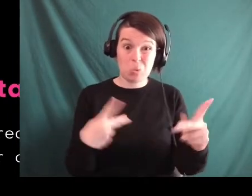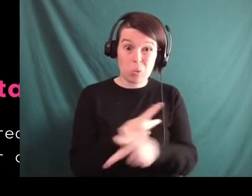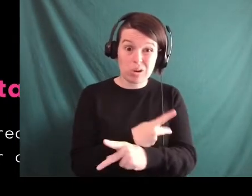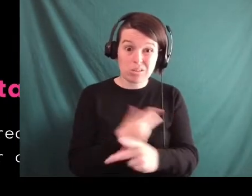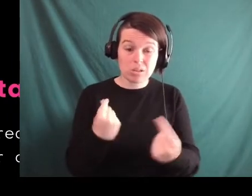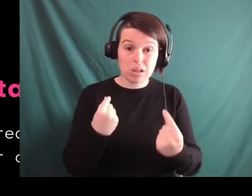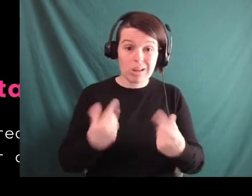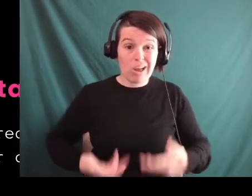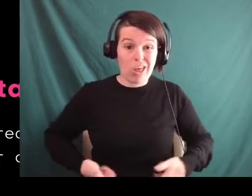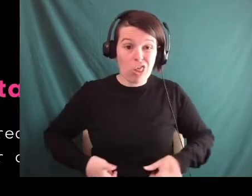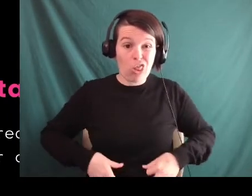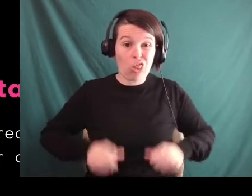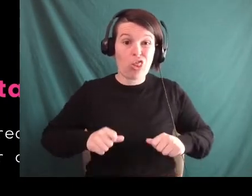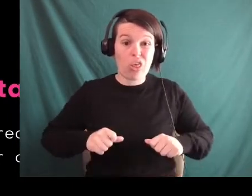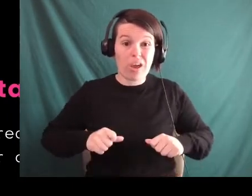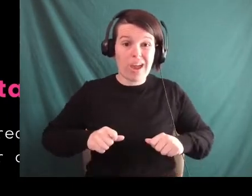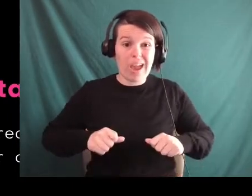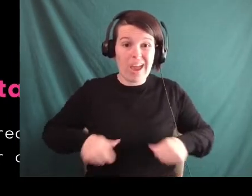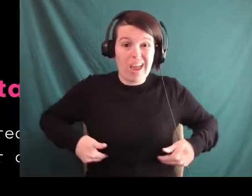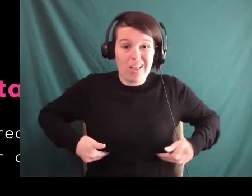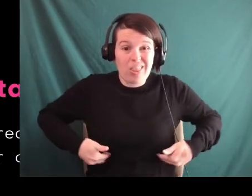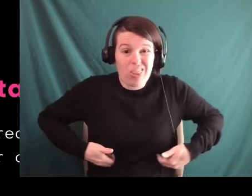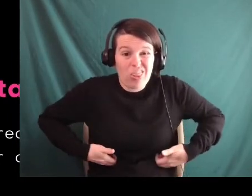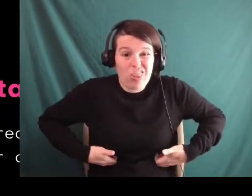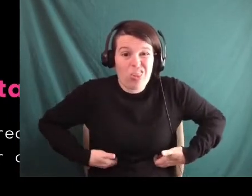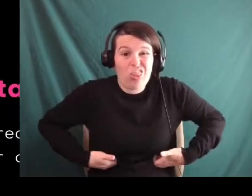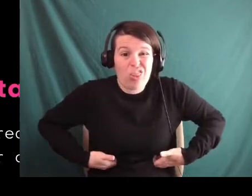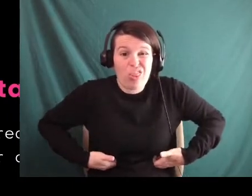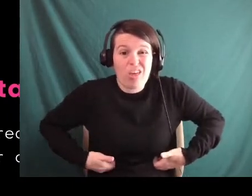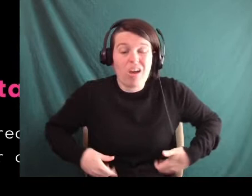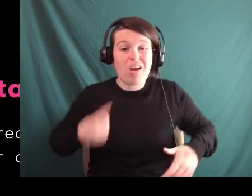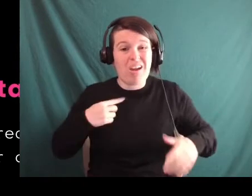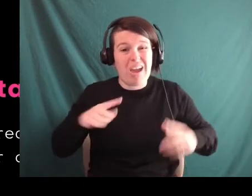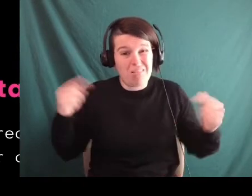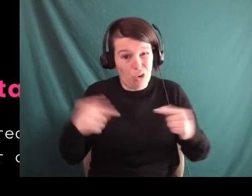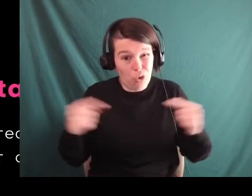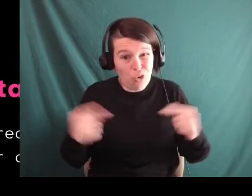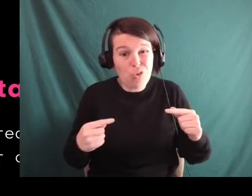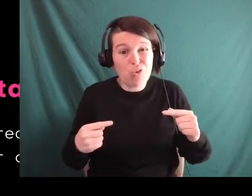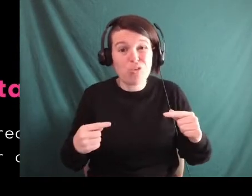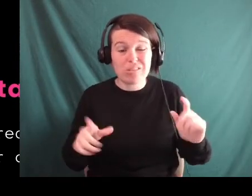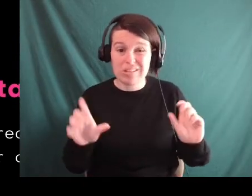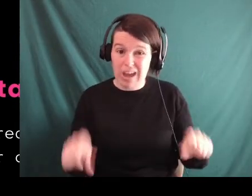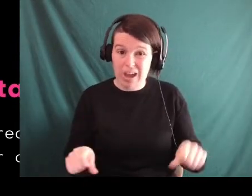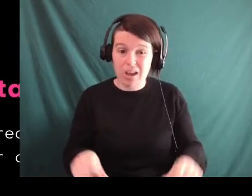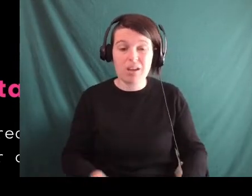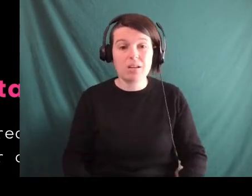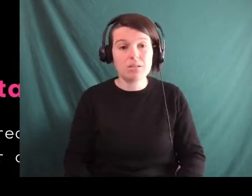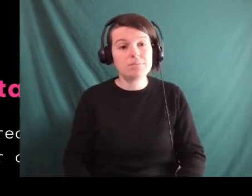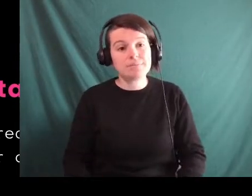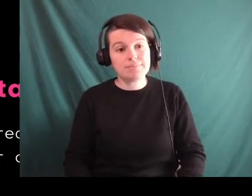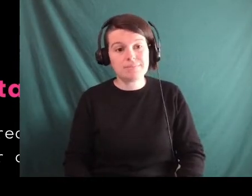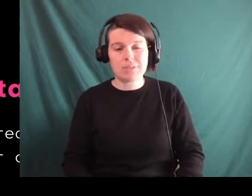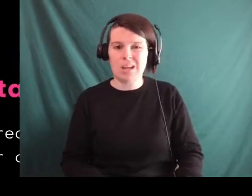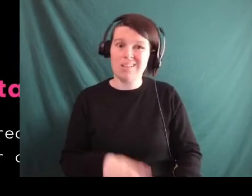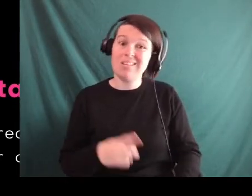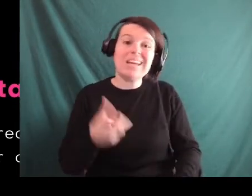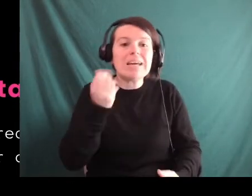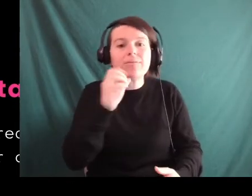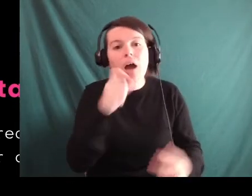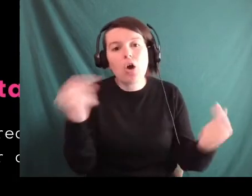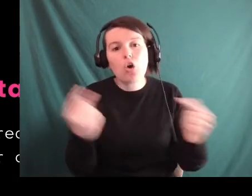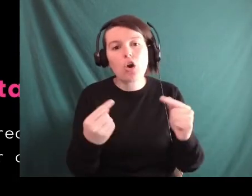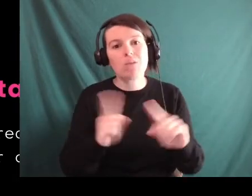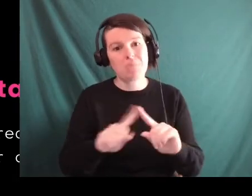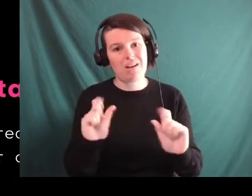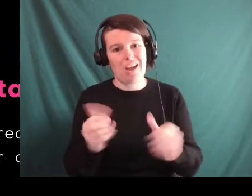ride up and dig into your skin, which can become painful, if not at least annoying, and cause a lot